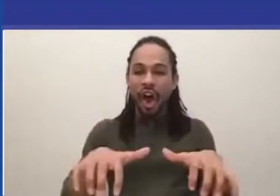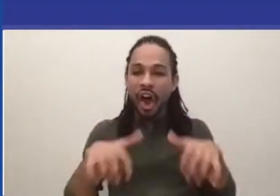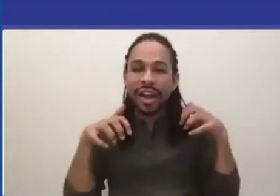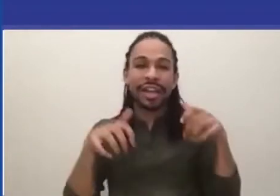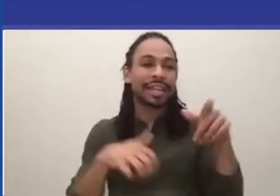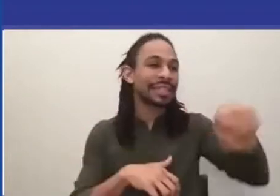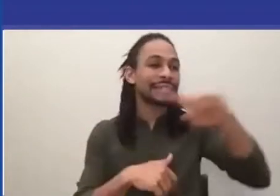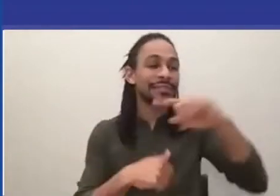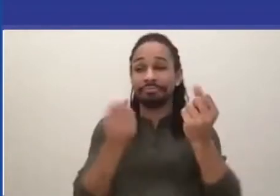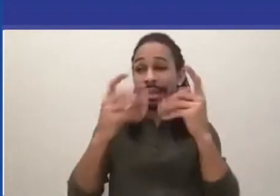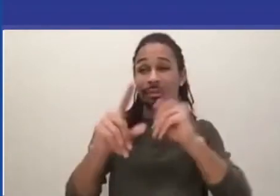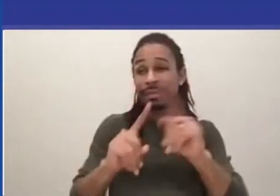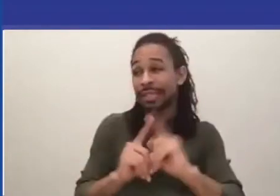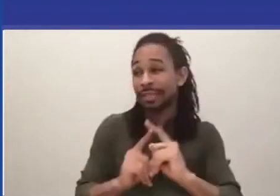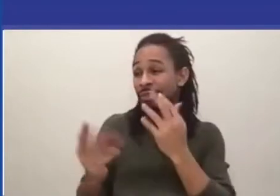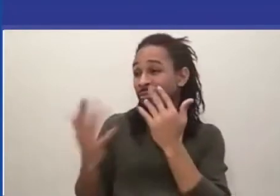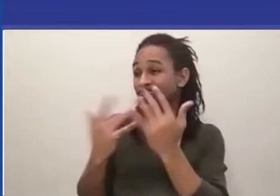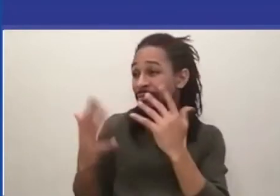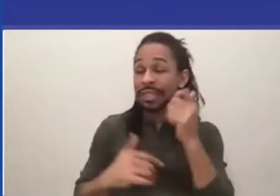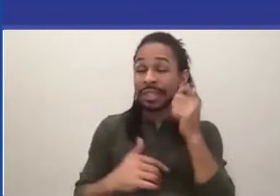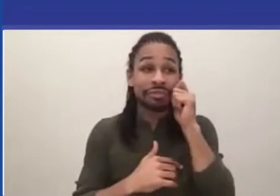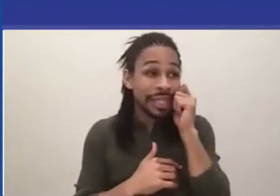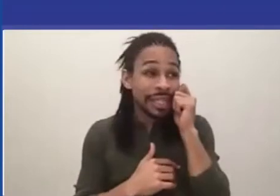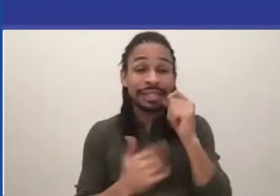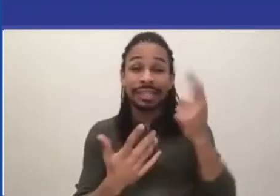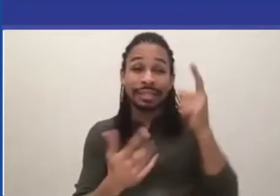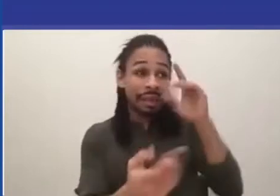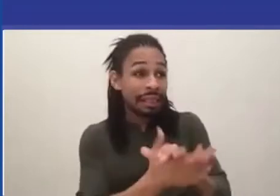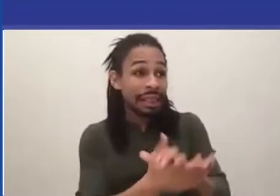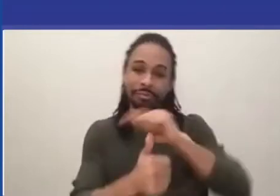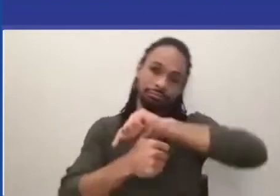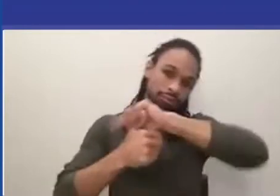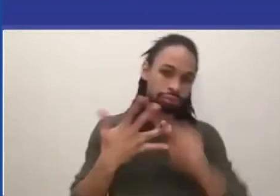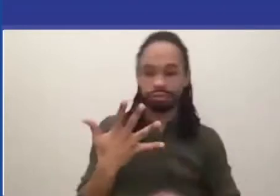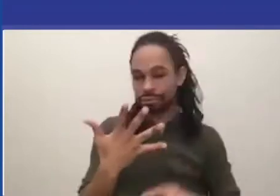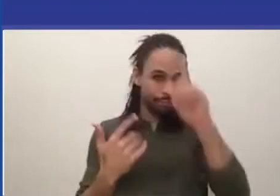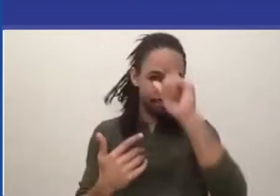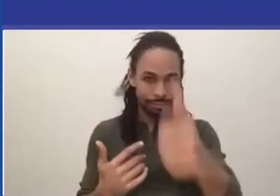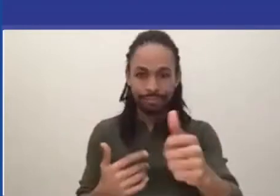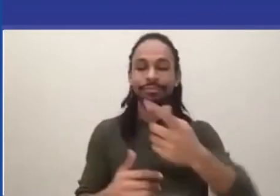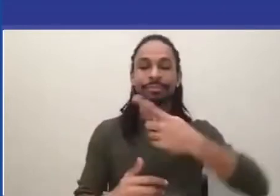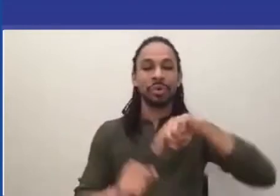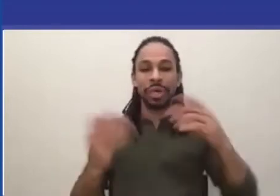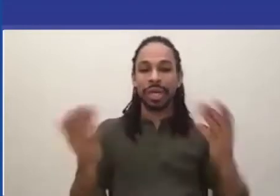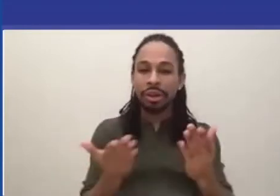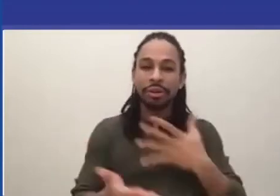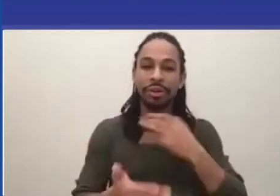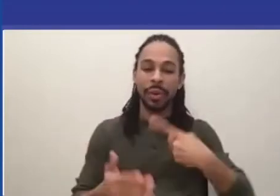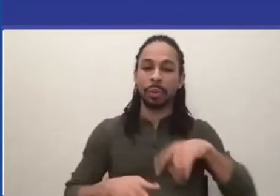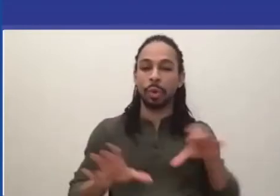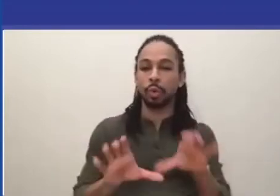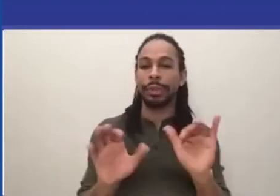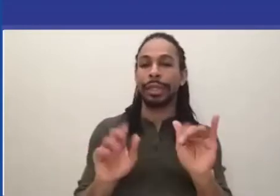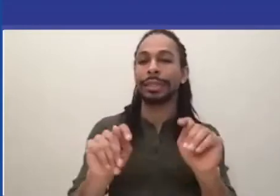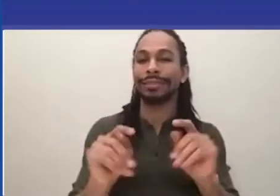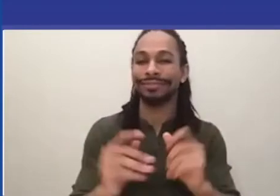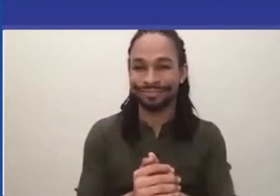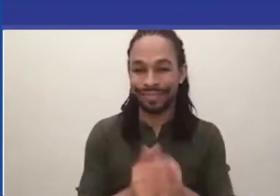and we're doing it. Thank you. Wonderful. Thank you, Michael. And Jyoti,